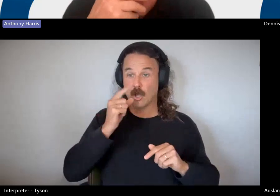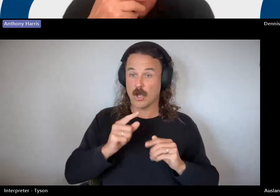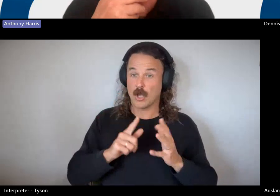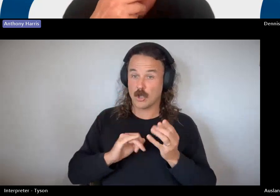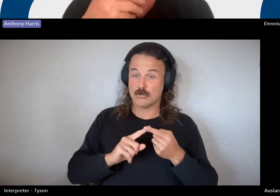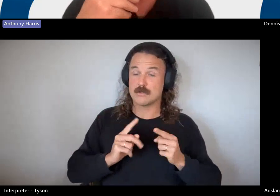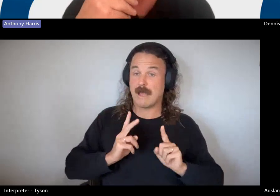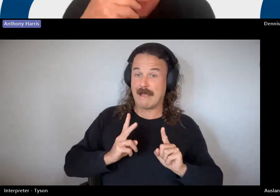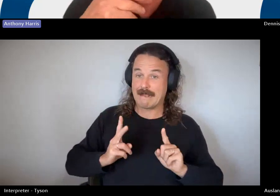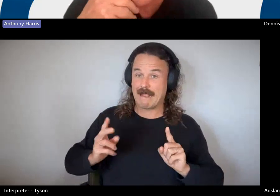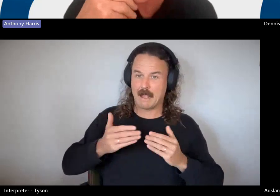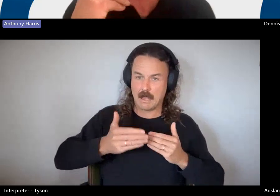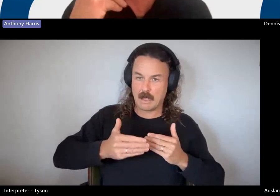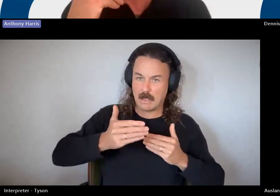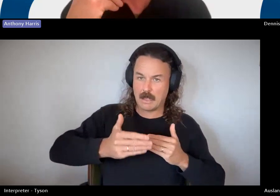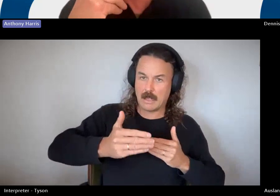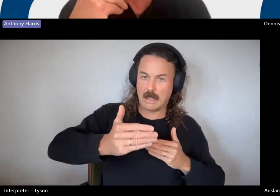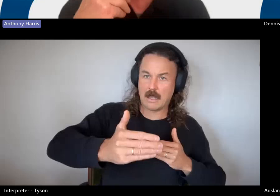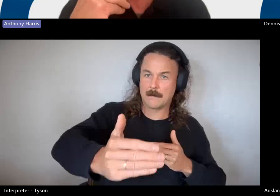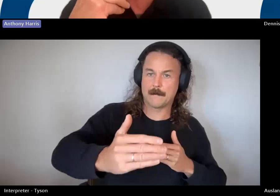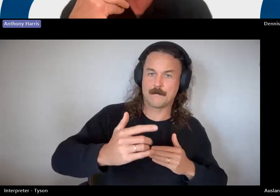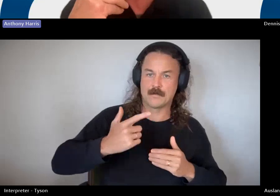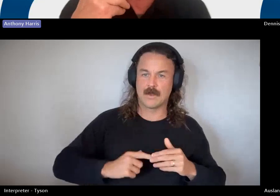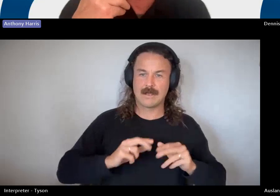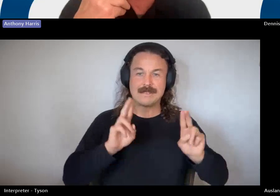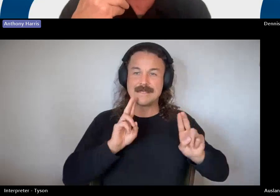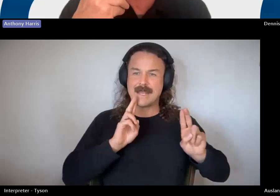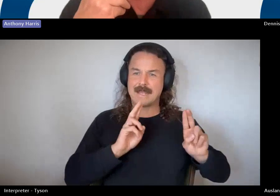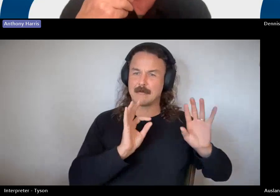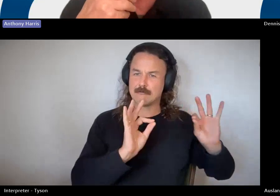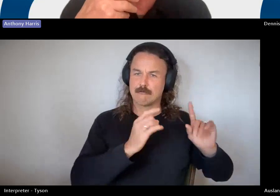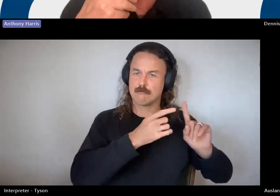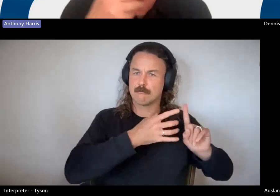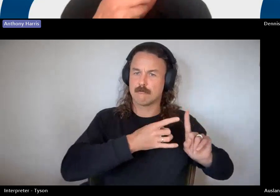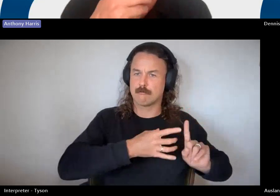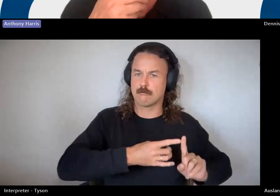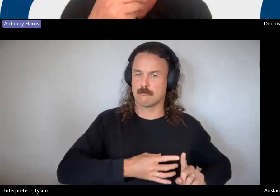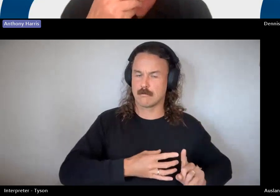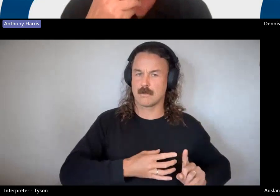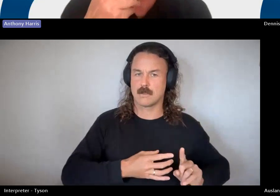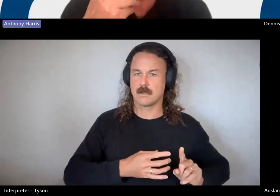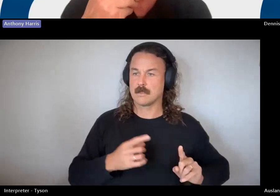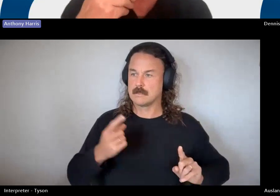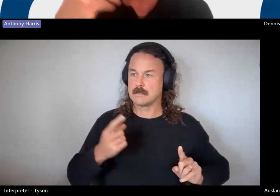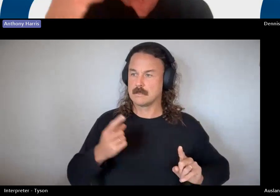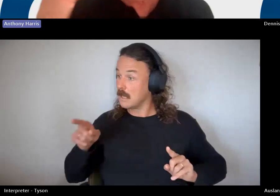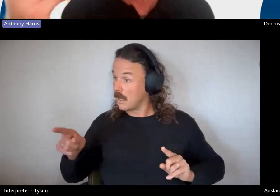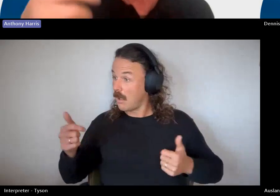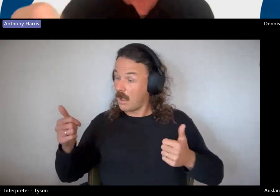its size and also its quality. But I can also see it being used in more specific data sets where people are